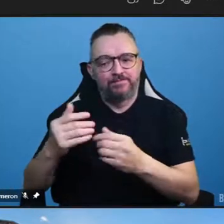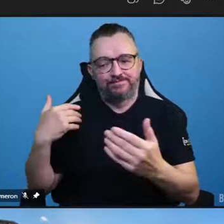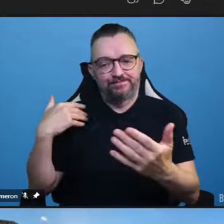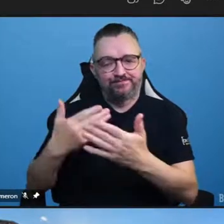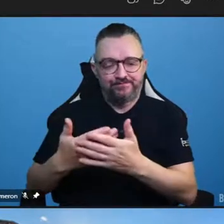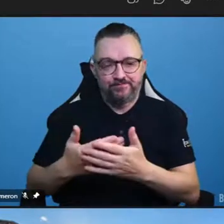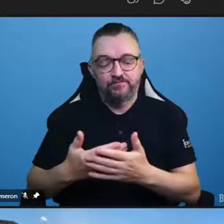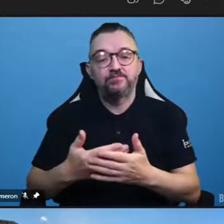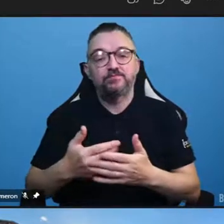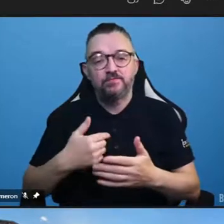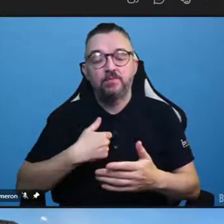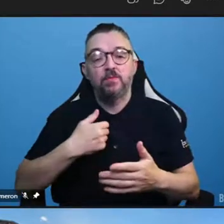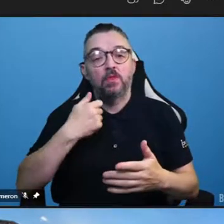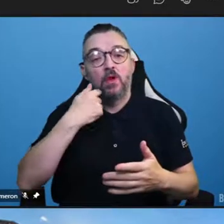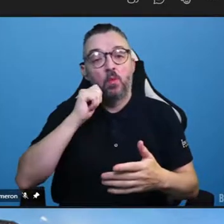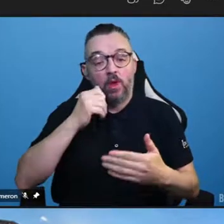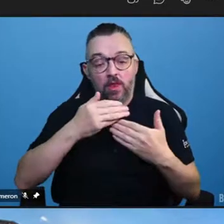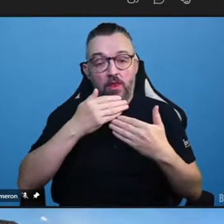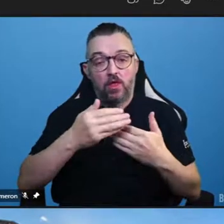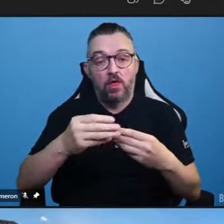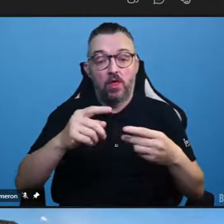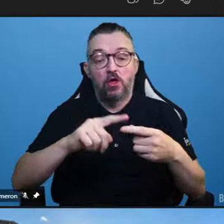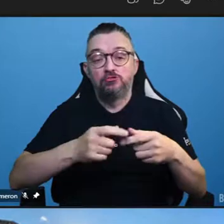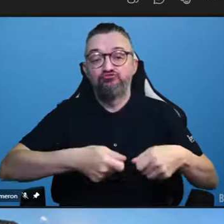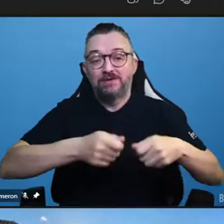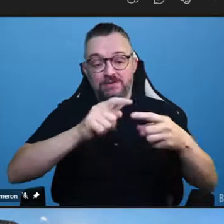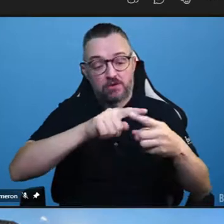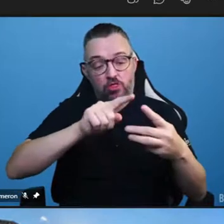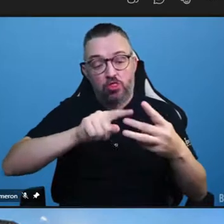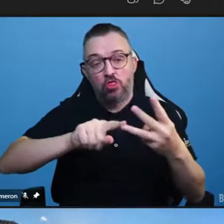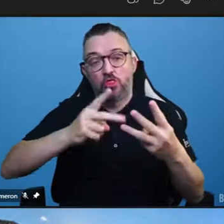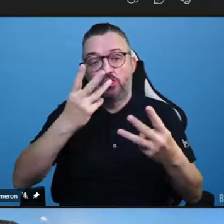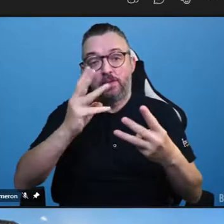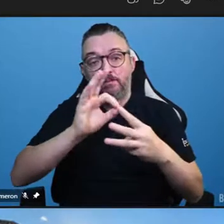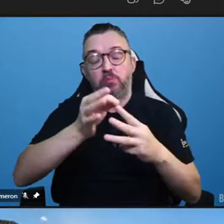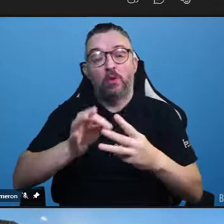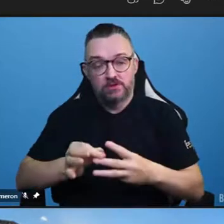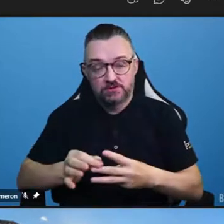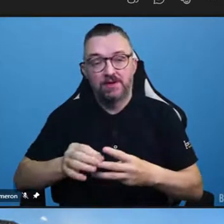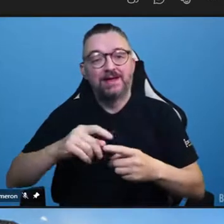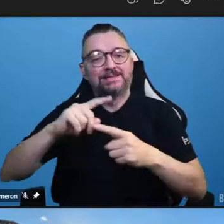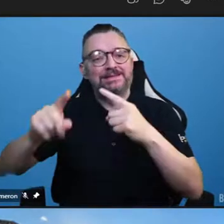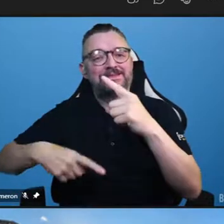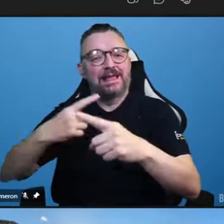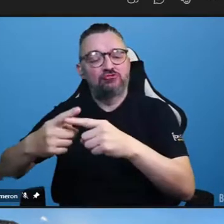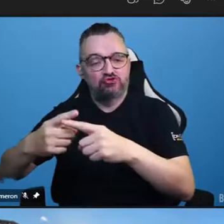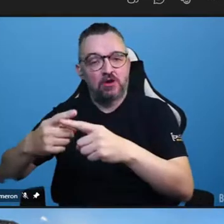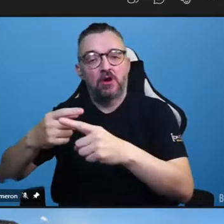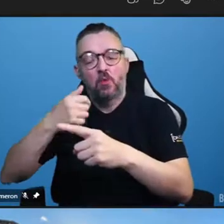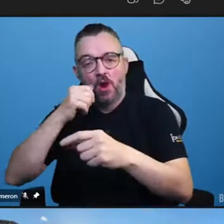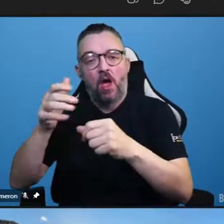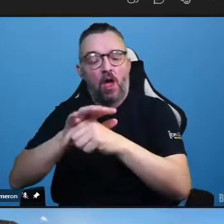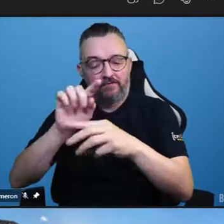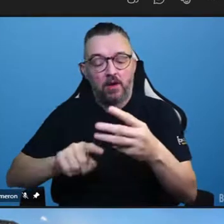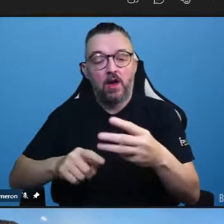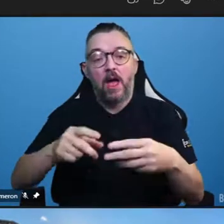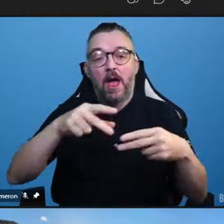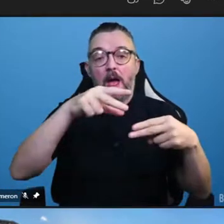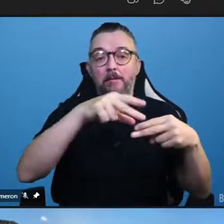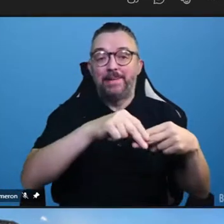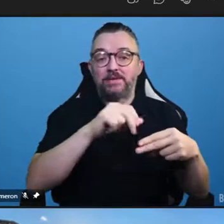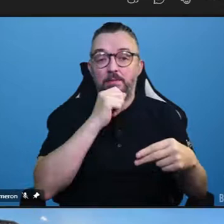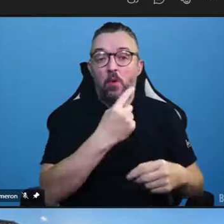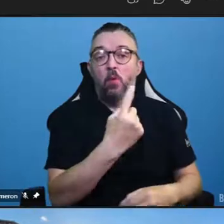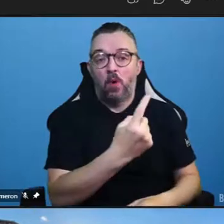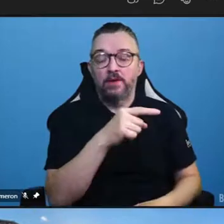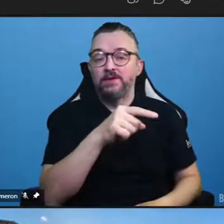will be following up on all 3 points raised in the action plan as part of an audit next year. Appendix 1 also notes